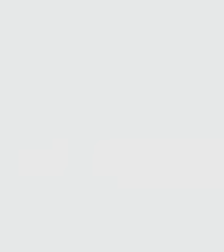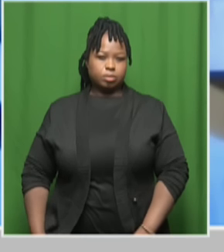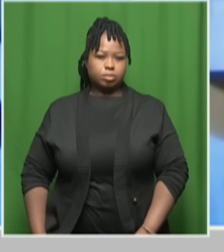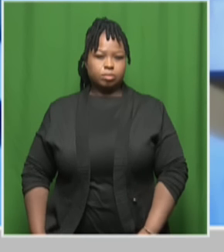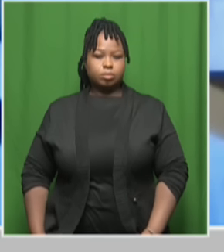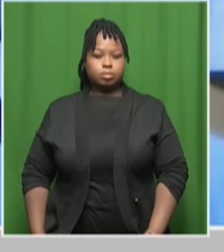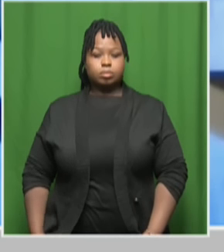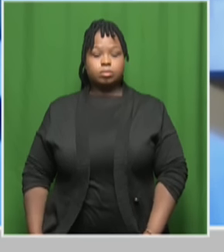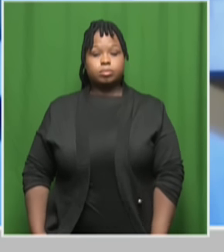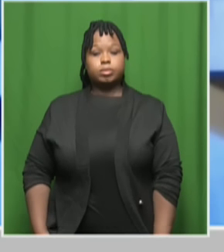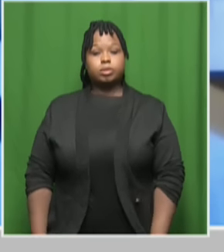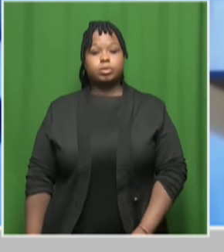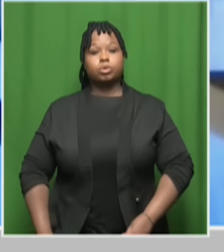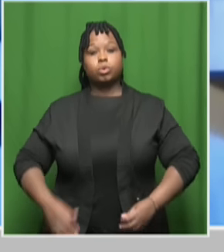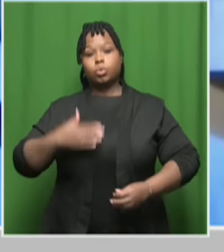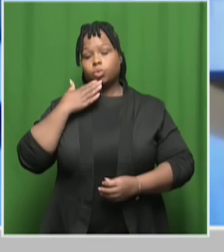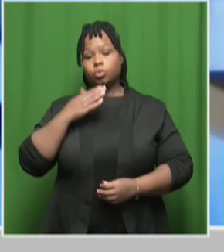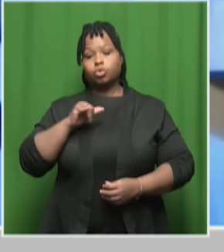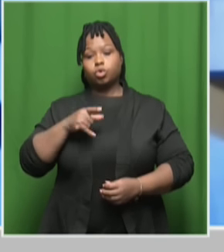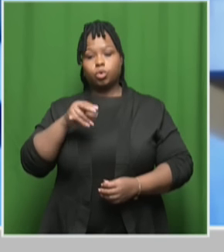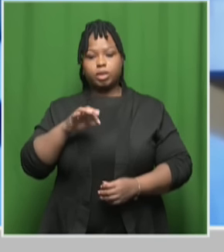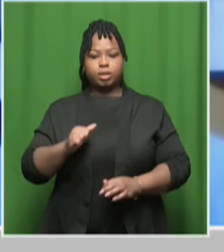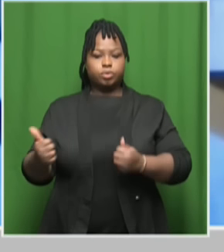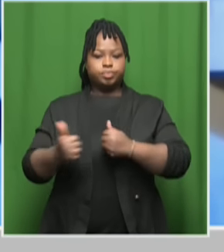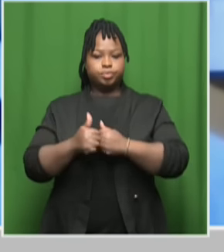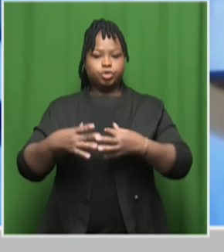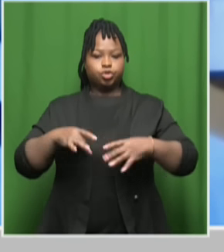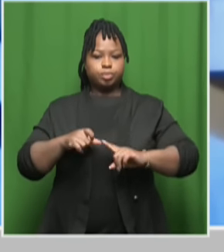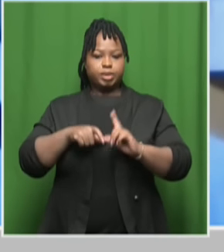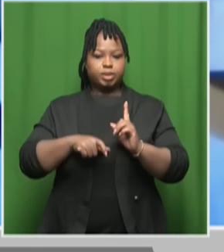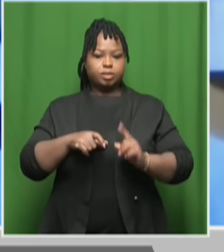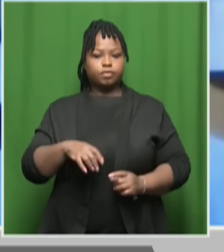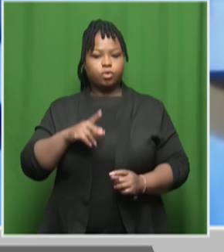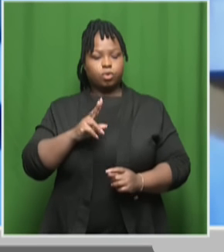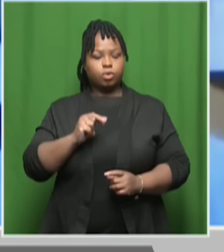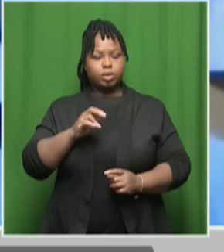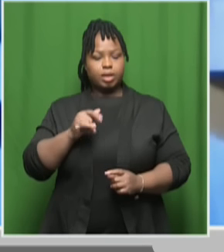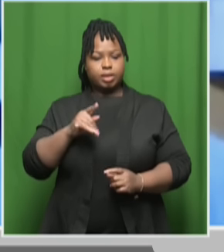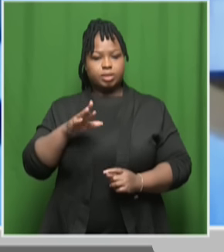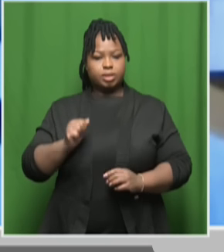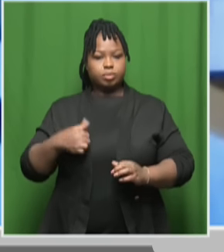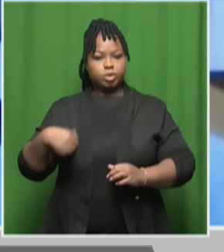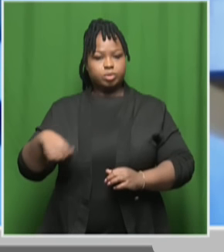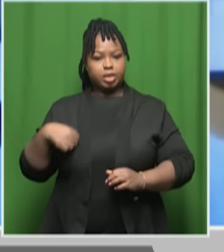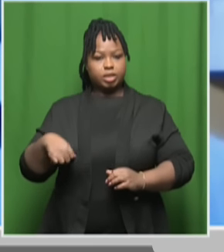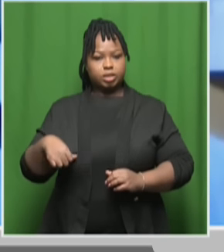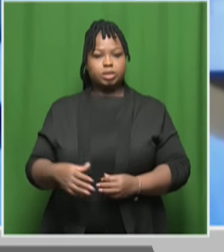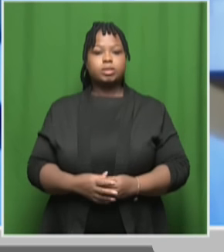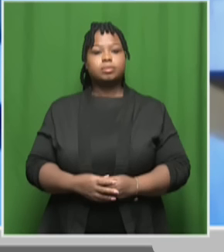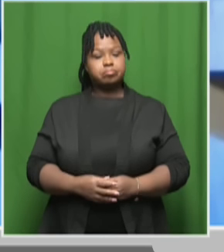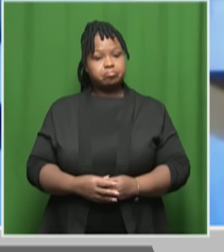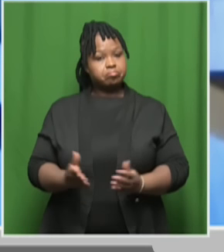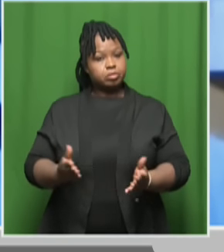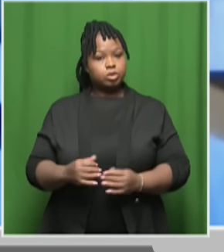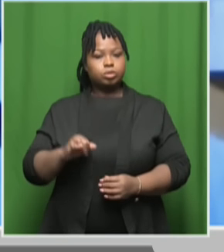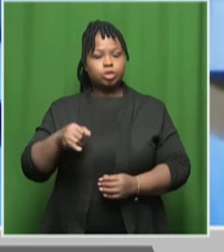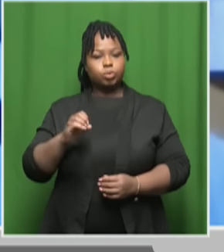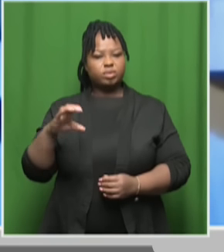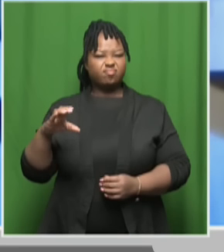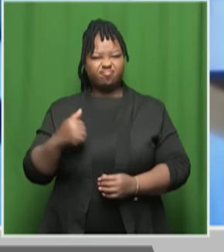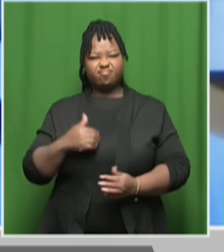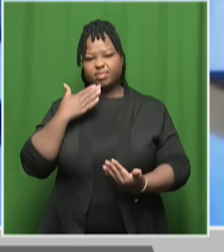we're joined by Johnny Douglas, who's the co-chairperson of the Knysna Municipality Joint Operations Committee. Mr. Douglas, thanks so